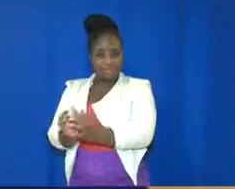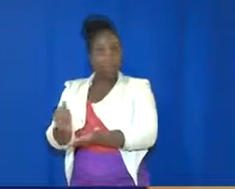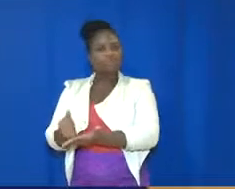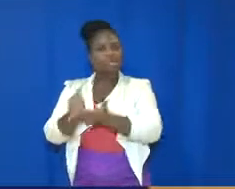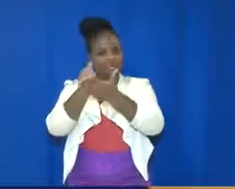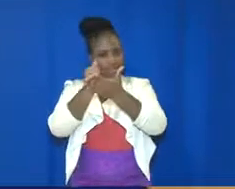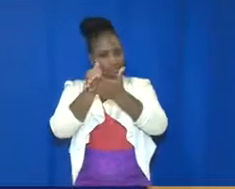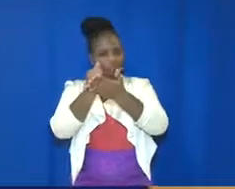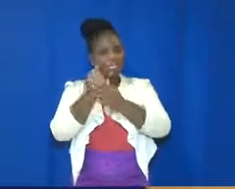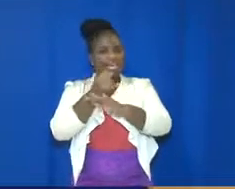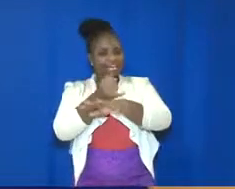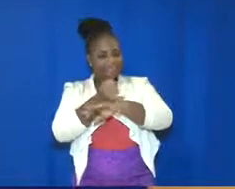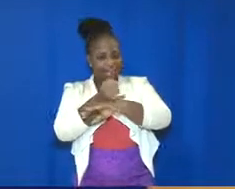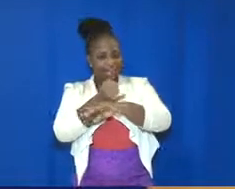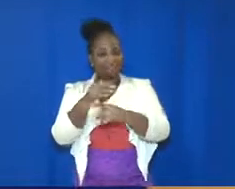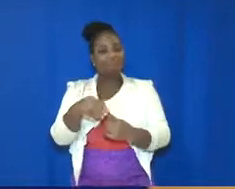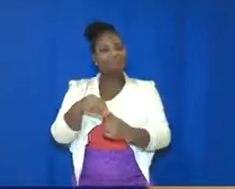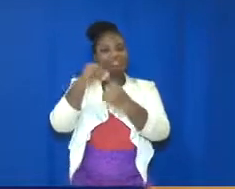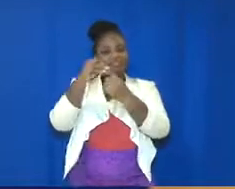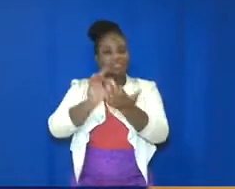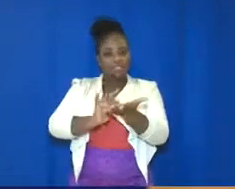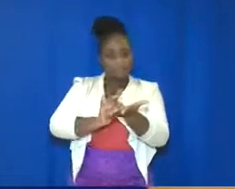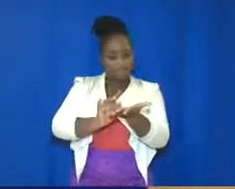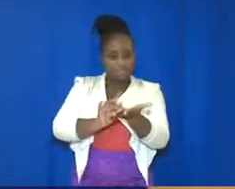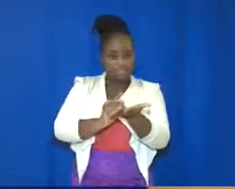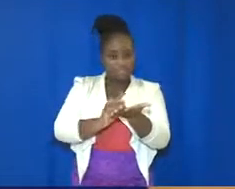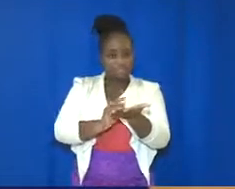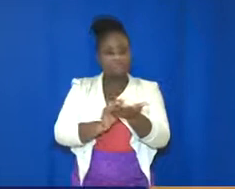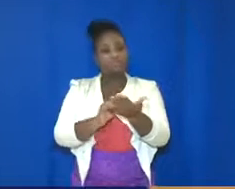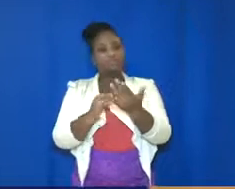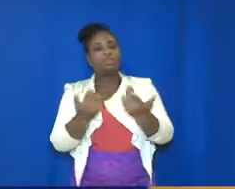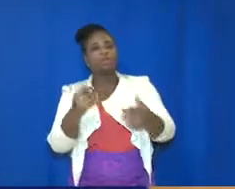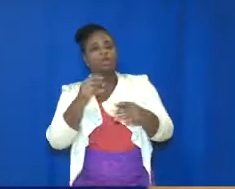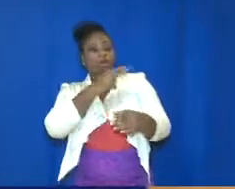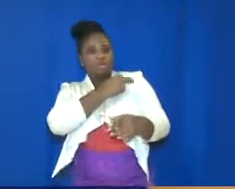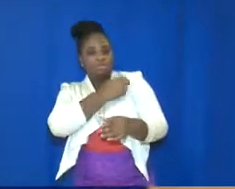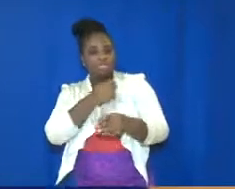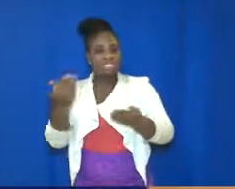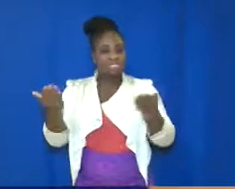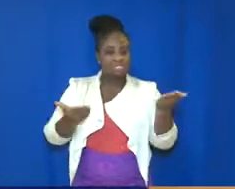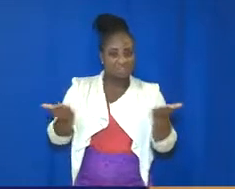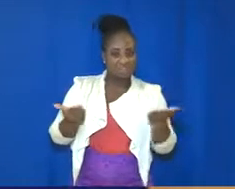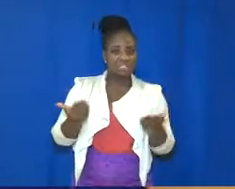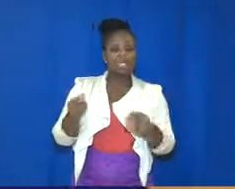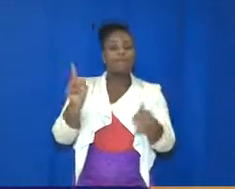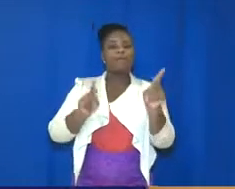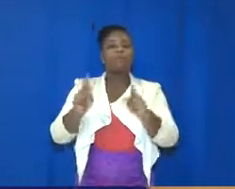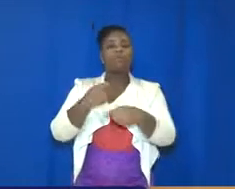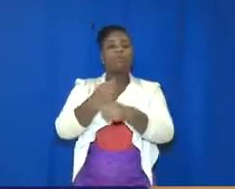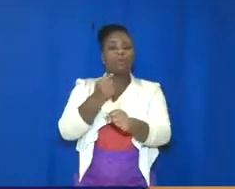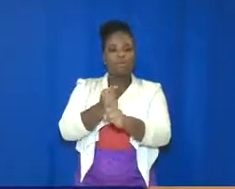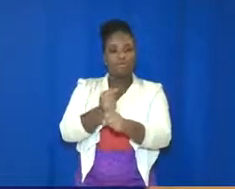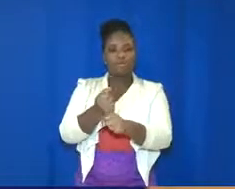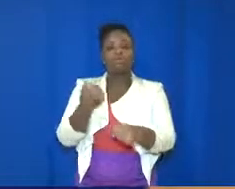help revitalize industries, especially in the pharmaceutical, hospitality, service and